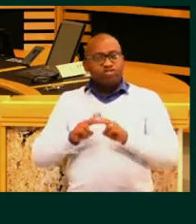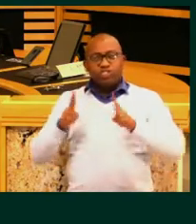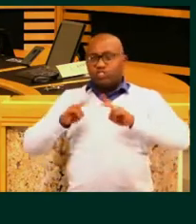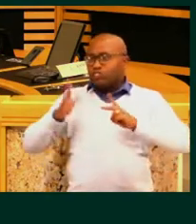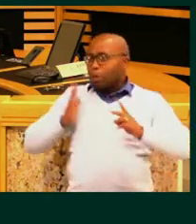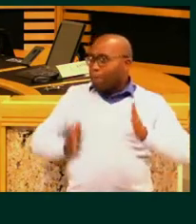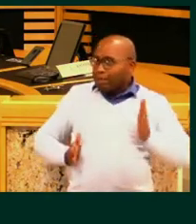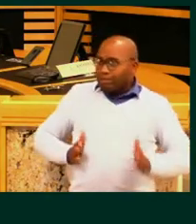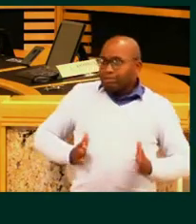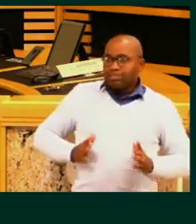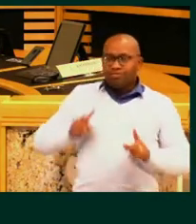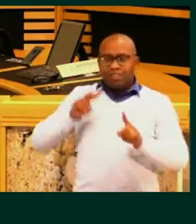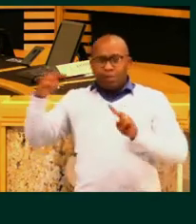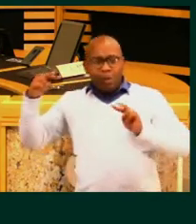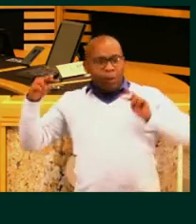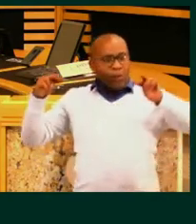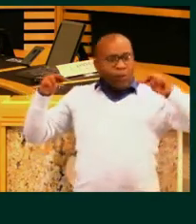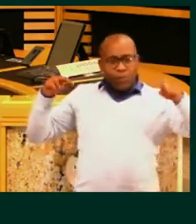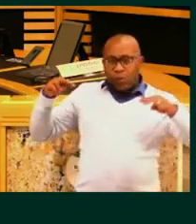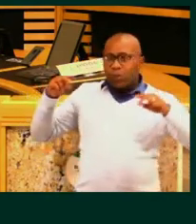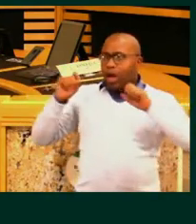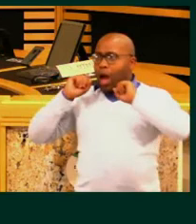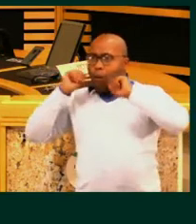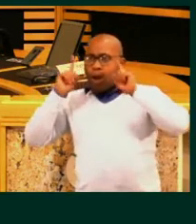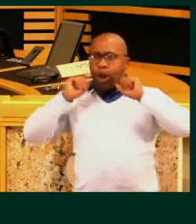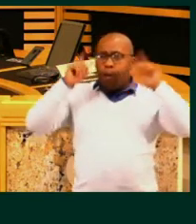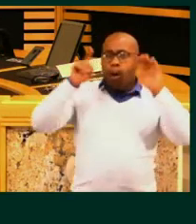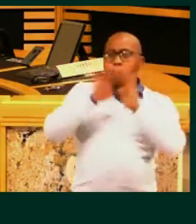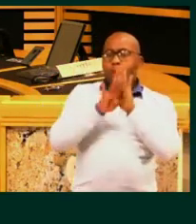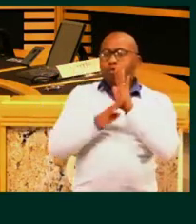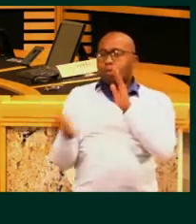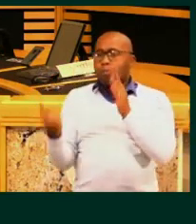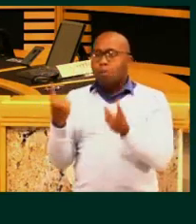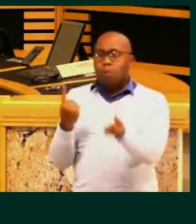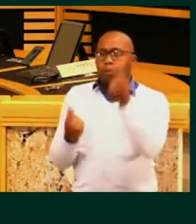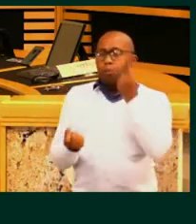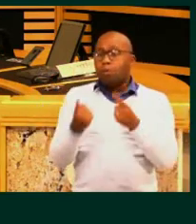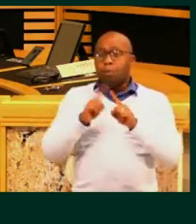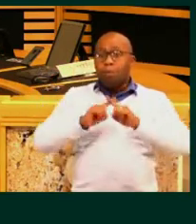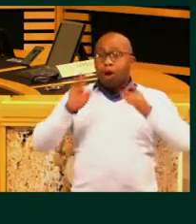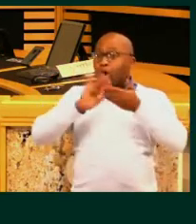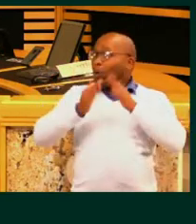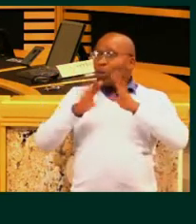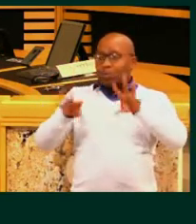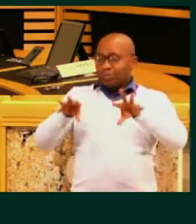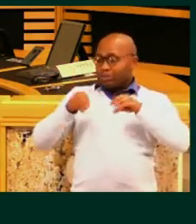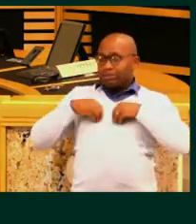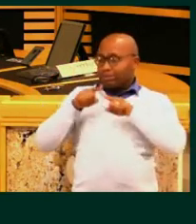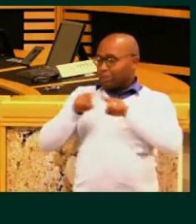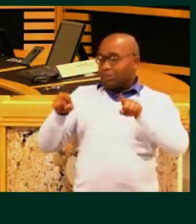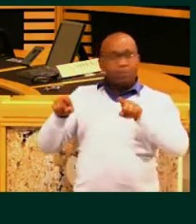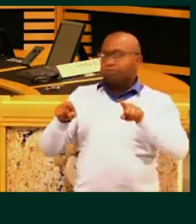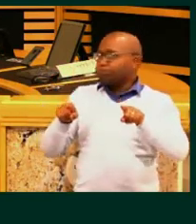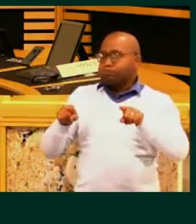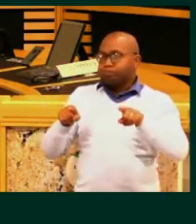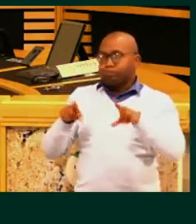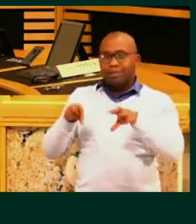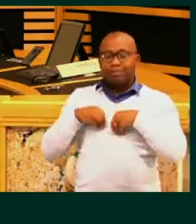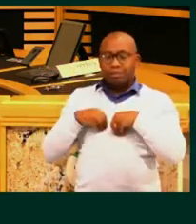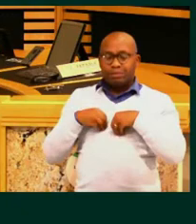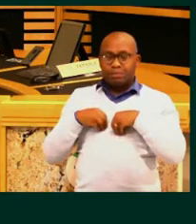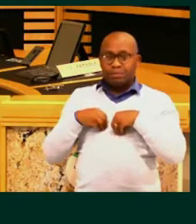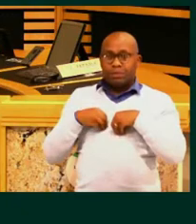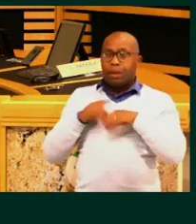person why don't you accept him or her as a person but we are failing to do that that's again we should say